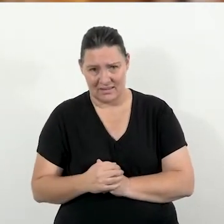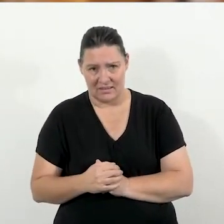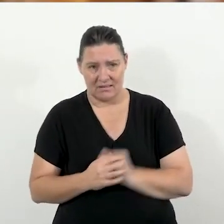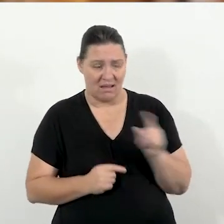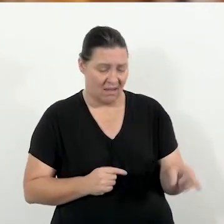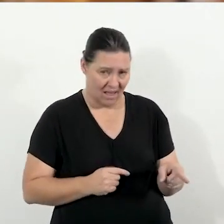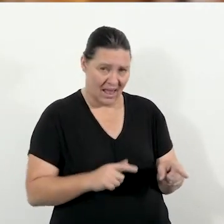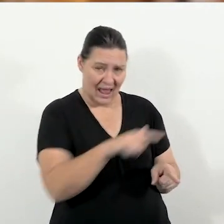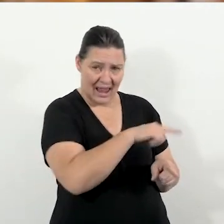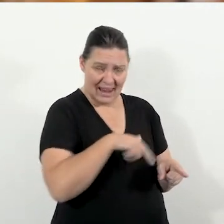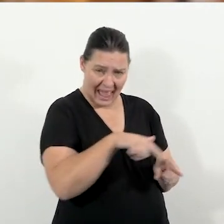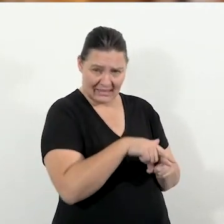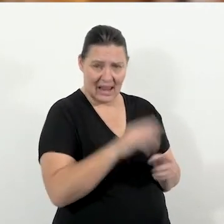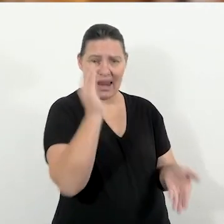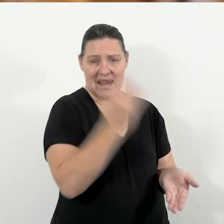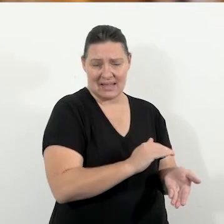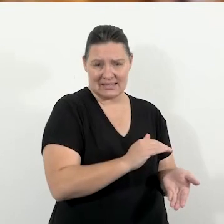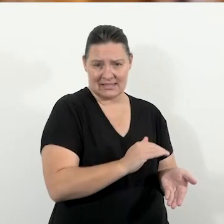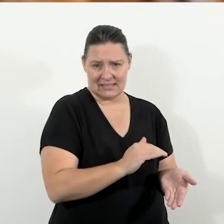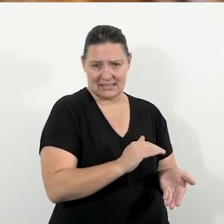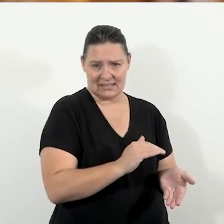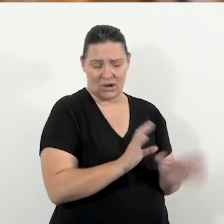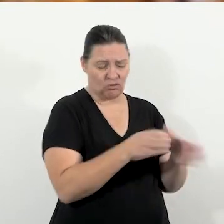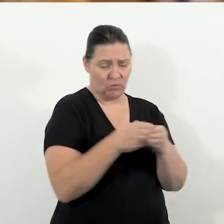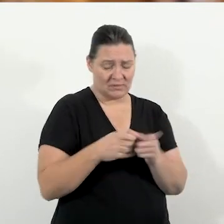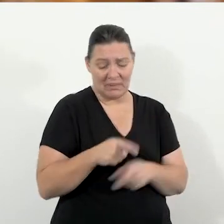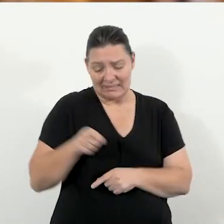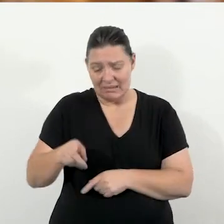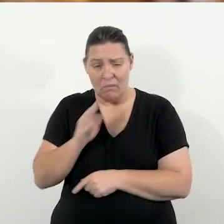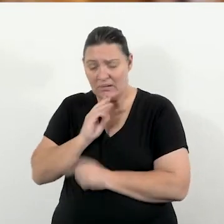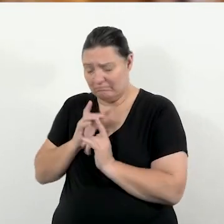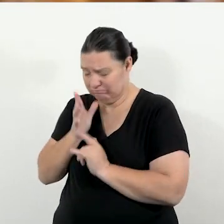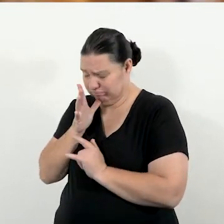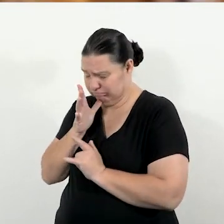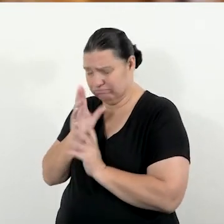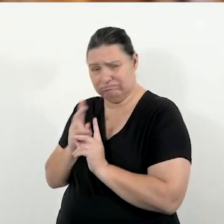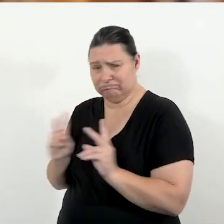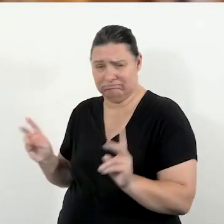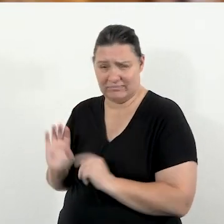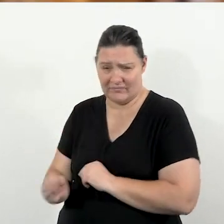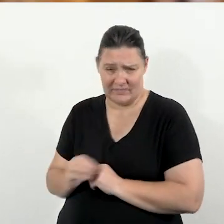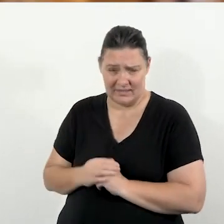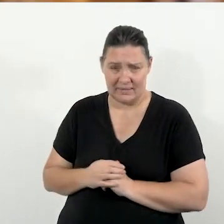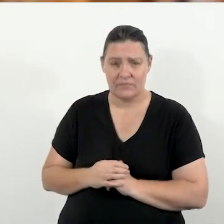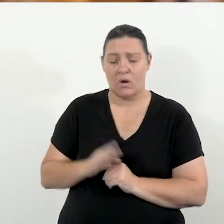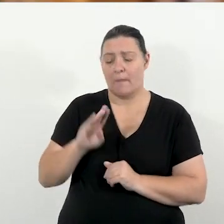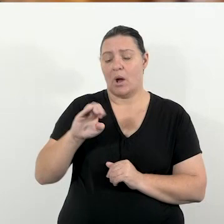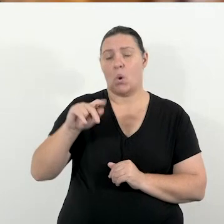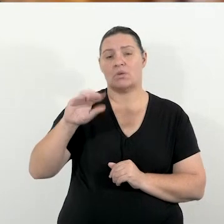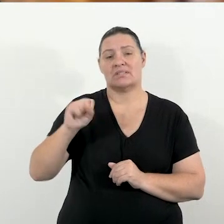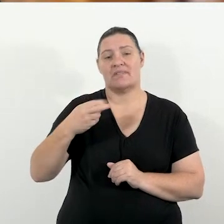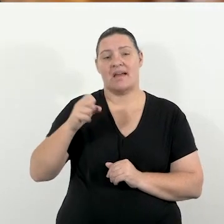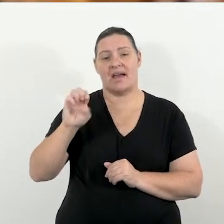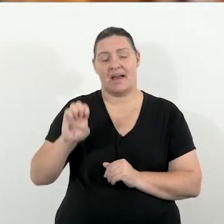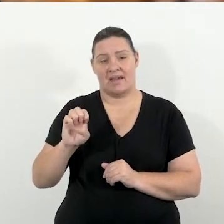different species that we find in terrestrial. Okay, so that is what we talk about. When we talk about the biosphere, please do